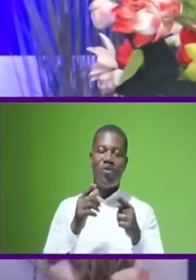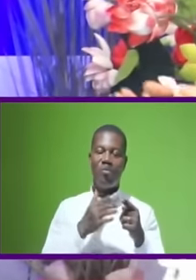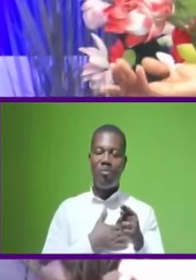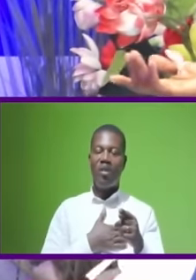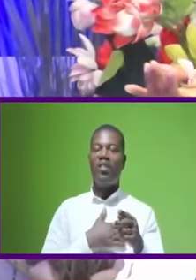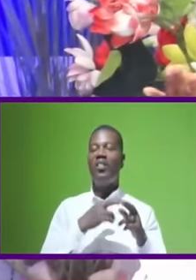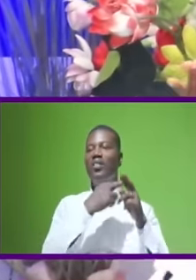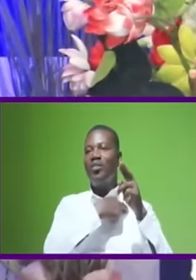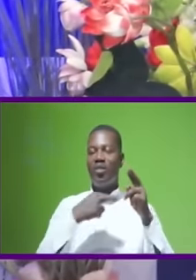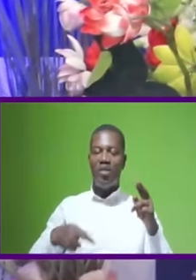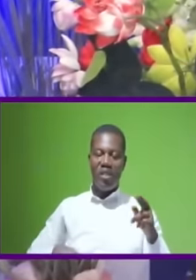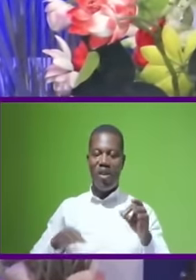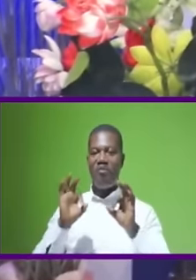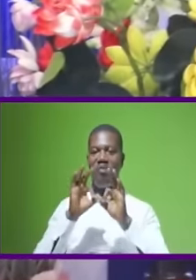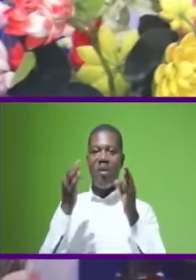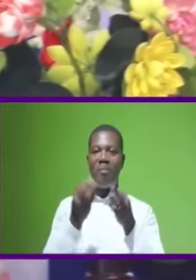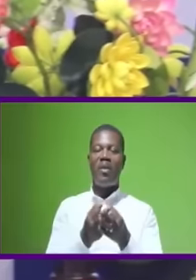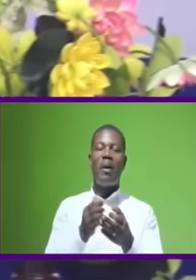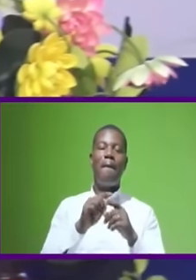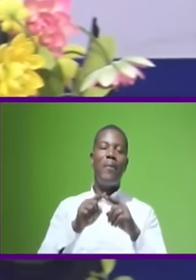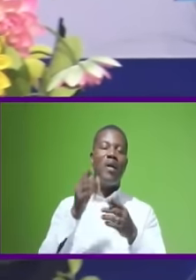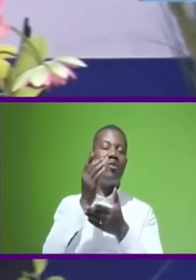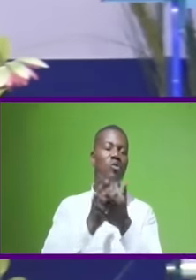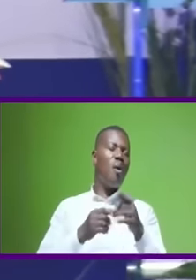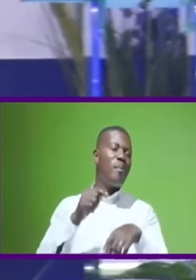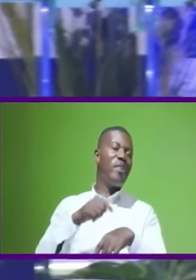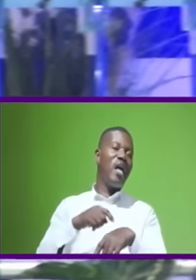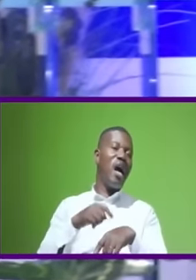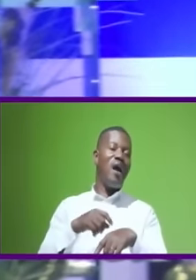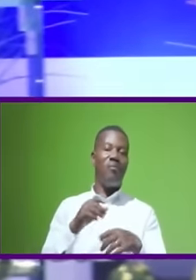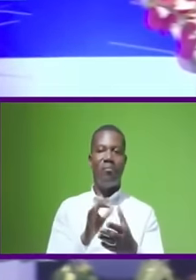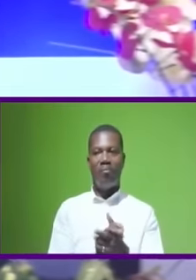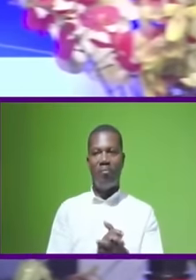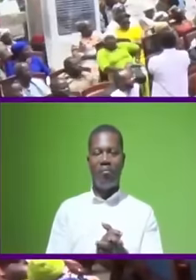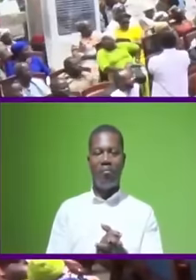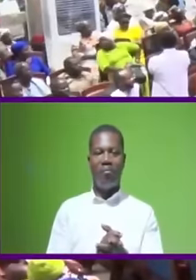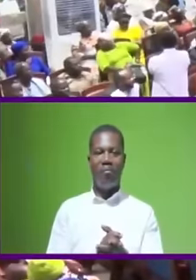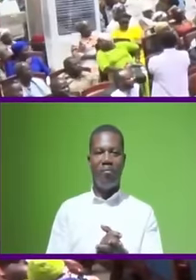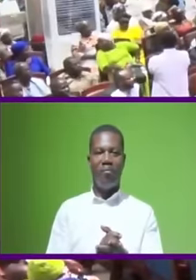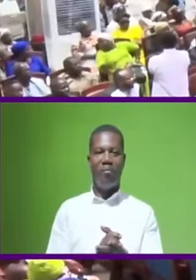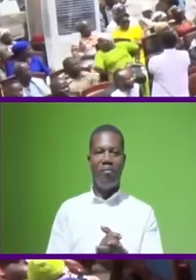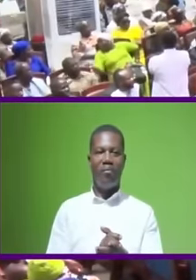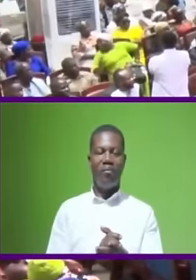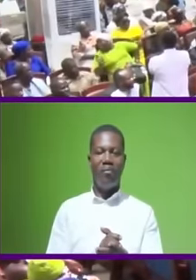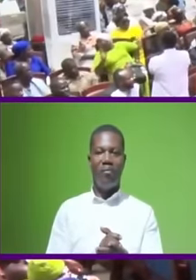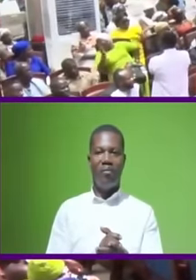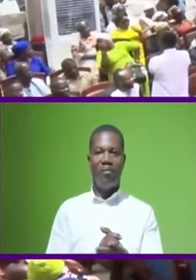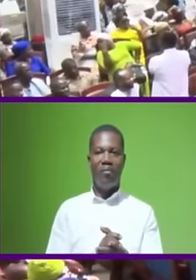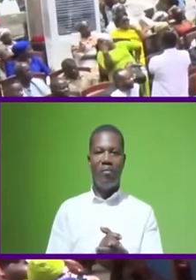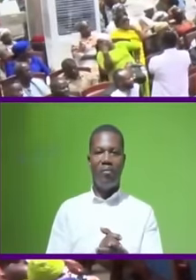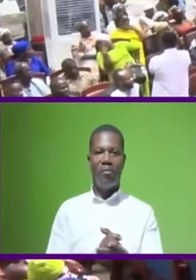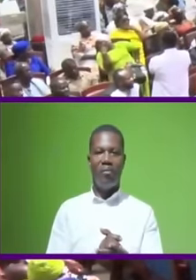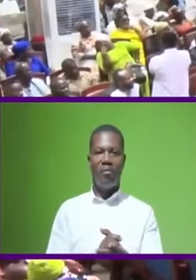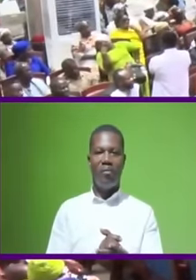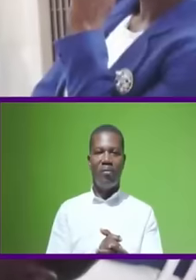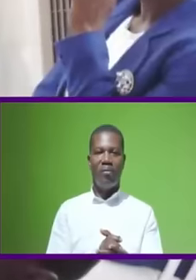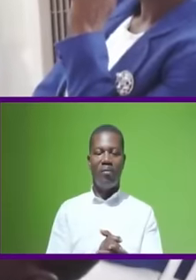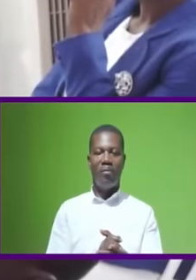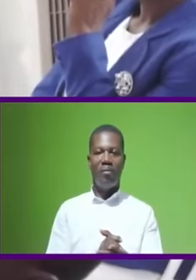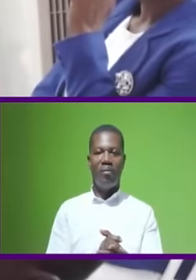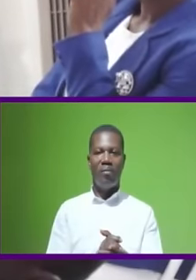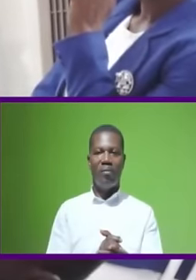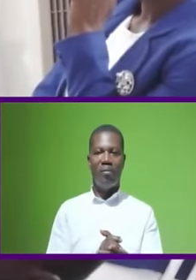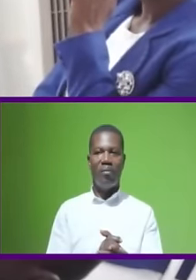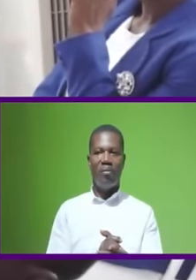bia. So I seek for blessings for my Philadelphia family, and I seek for prosperity for the